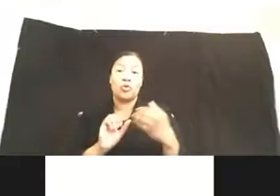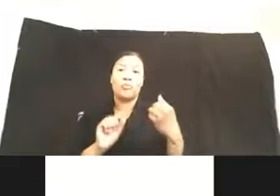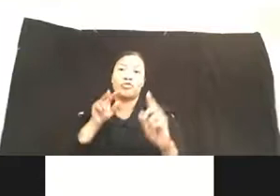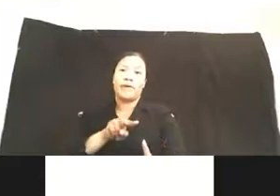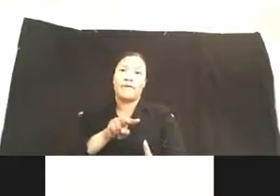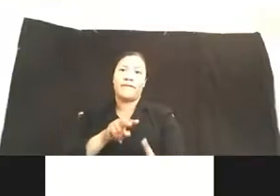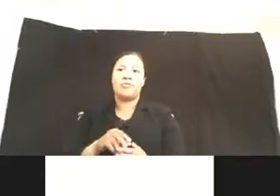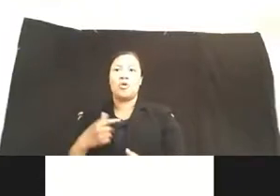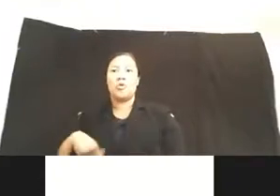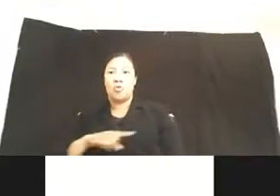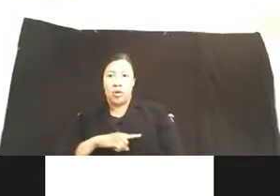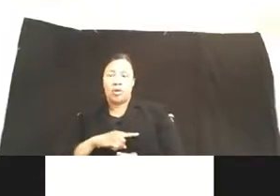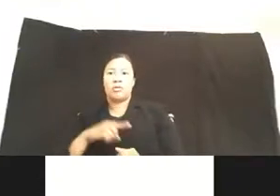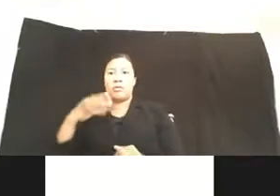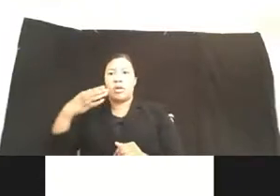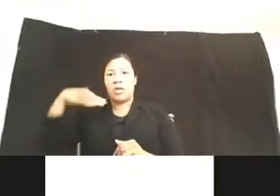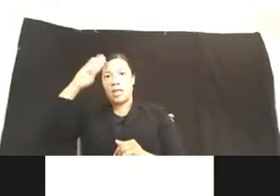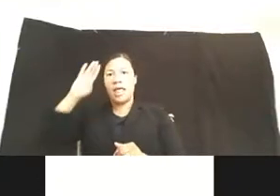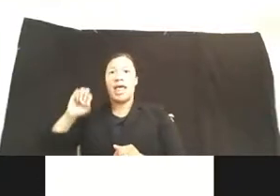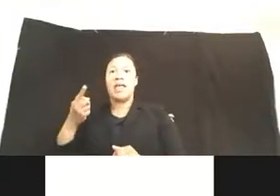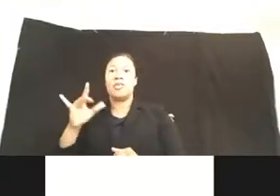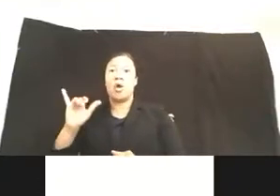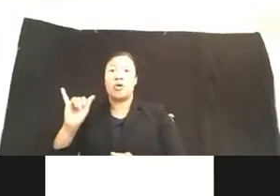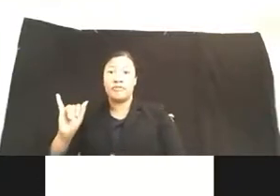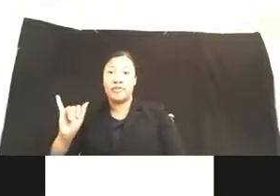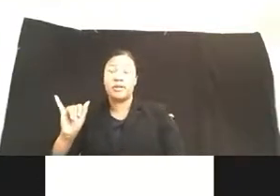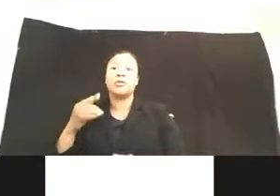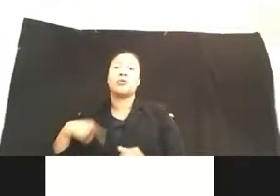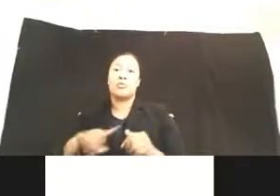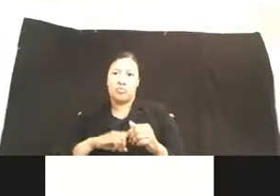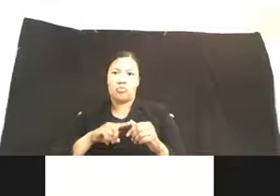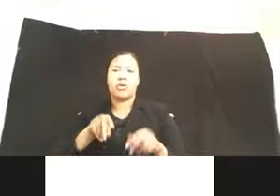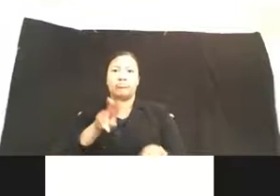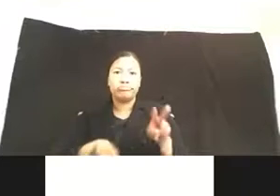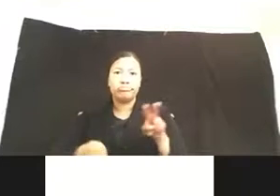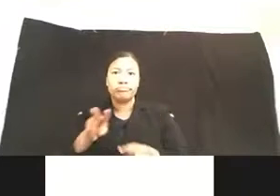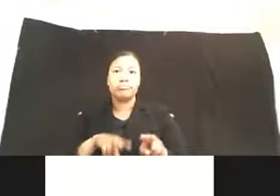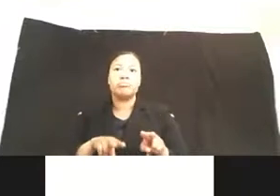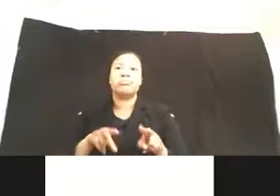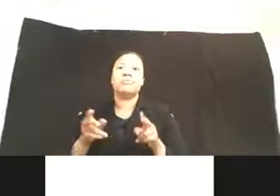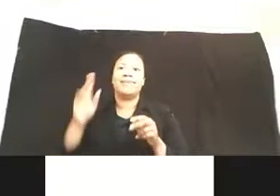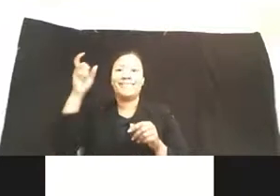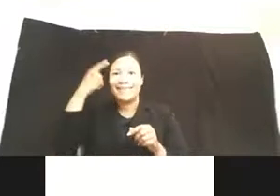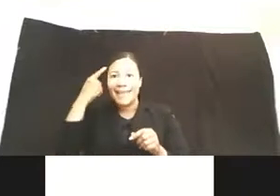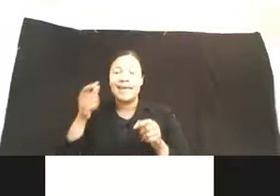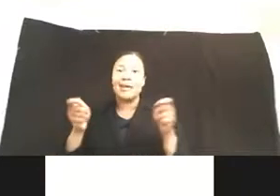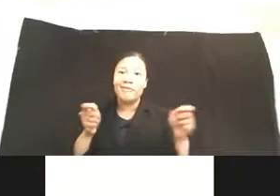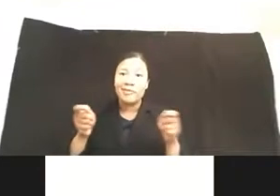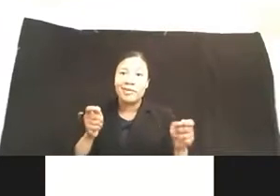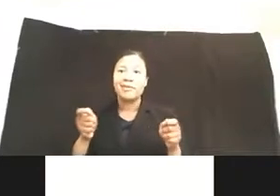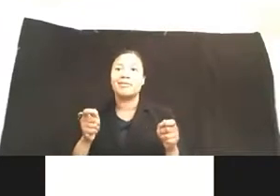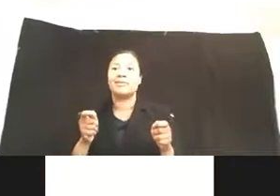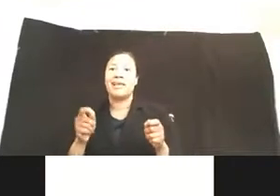from the bottom up, examining abstractions such as the state, governance, and nature-society relations in their concrete and